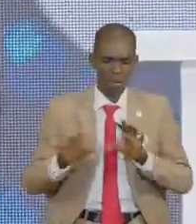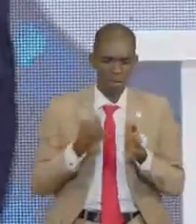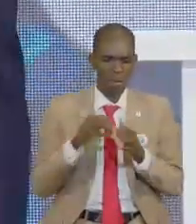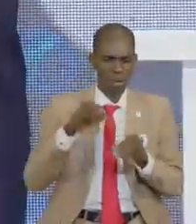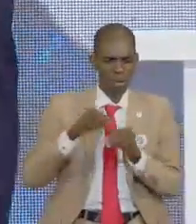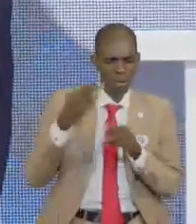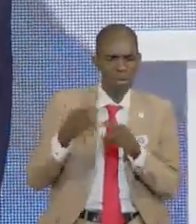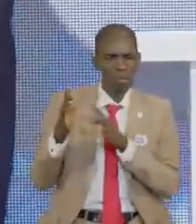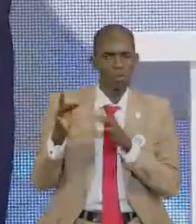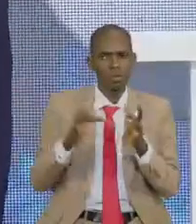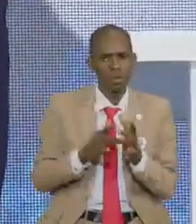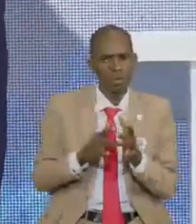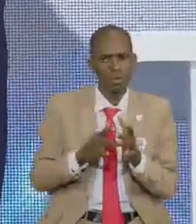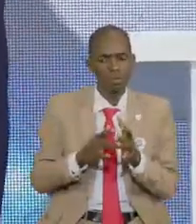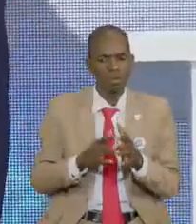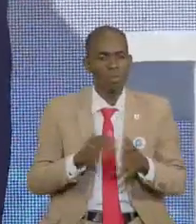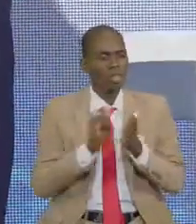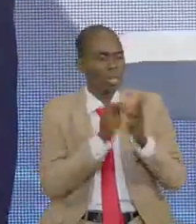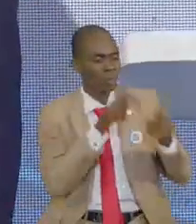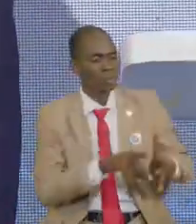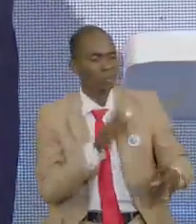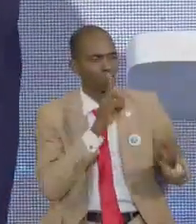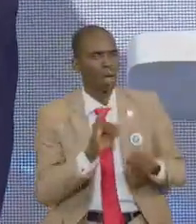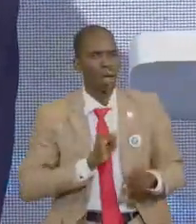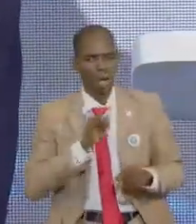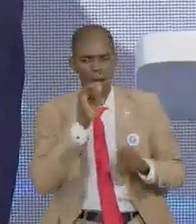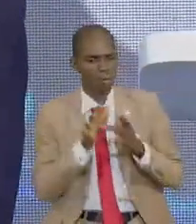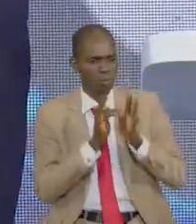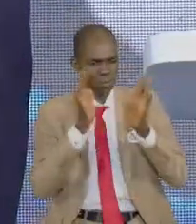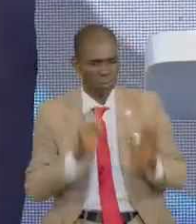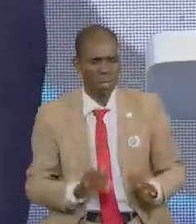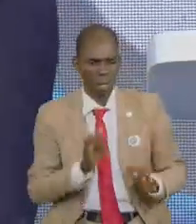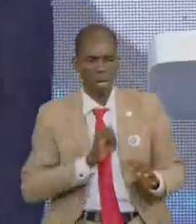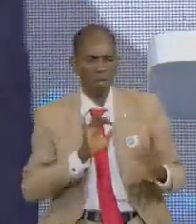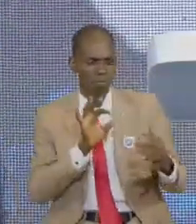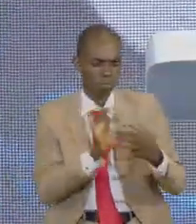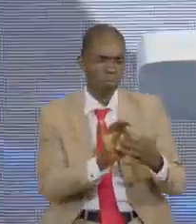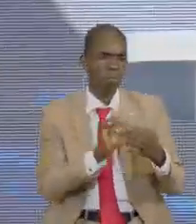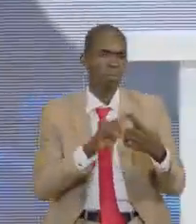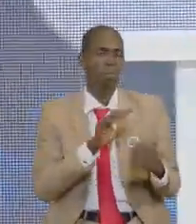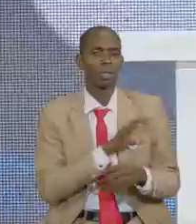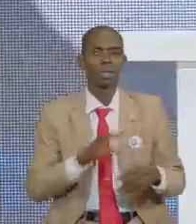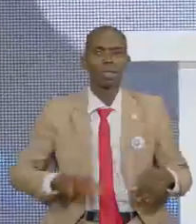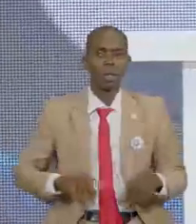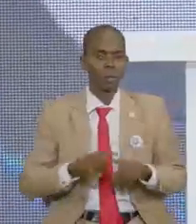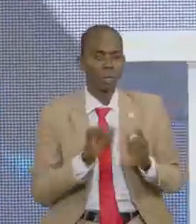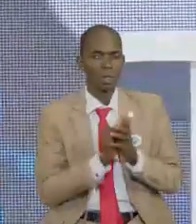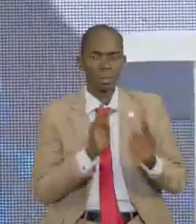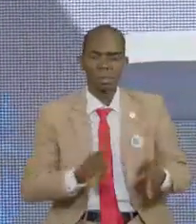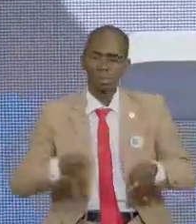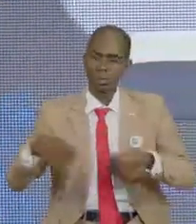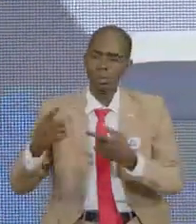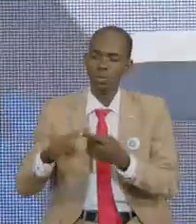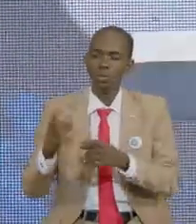That fellow says, I'm a Christian. I belong to Christ. And he's going to take cigarettes and